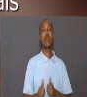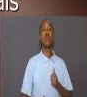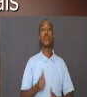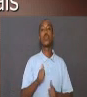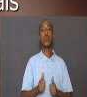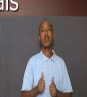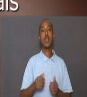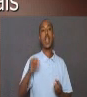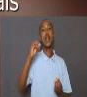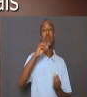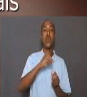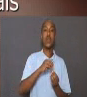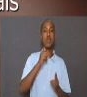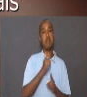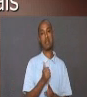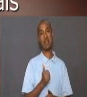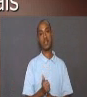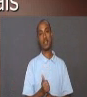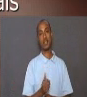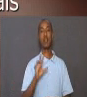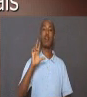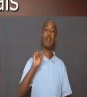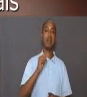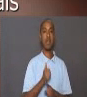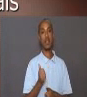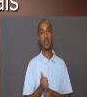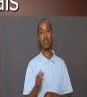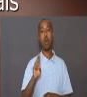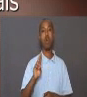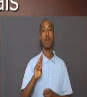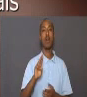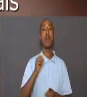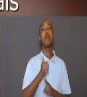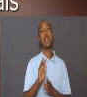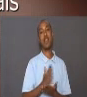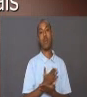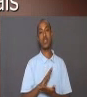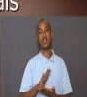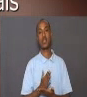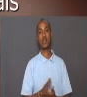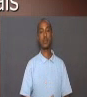which could include metals, nonmetals, or metalloids.